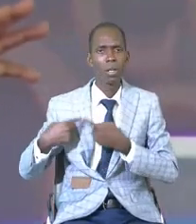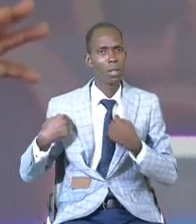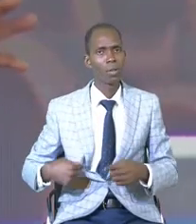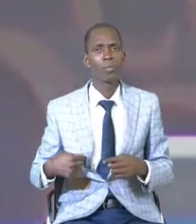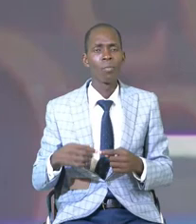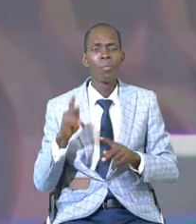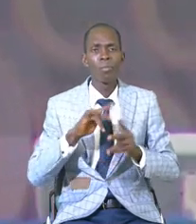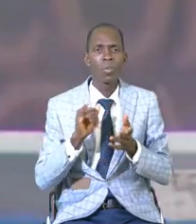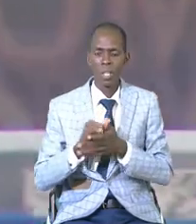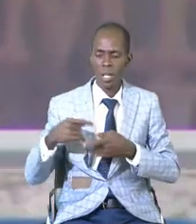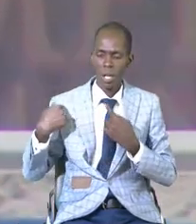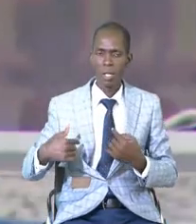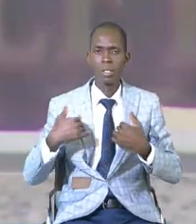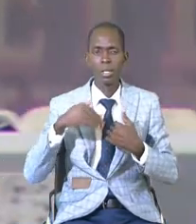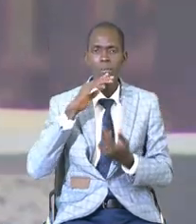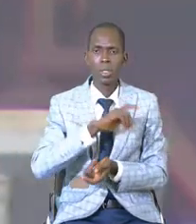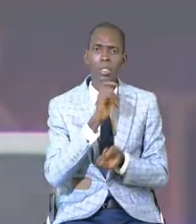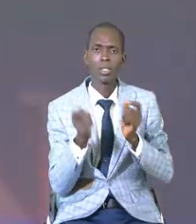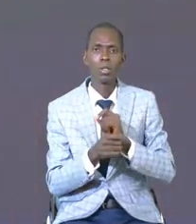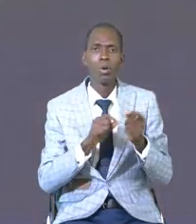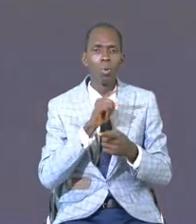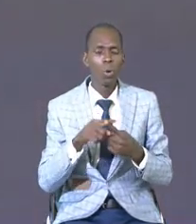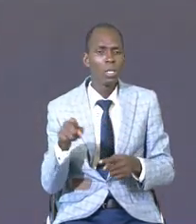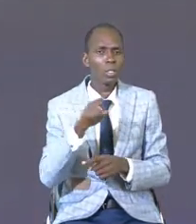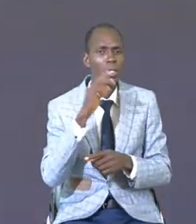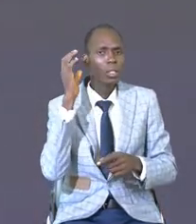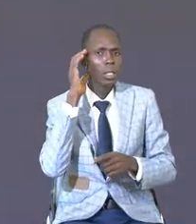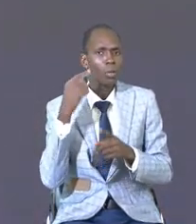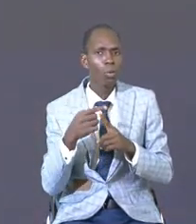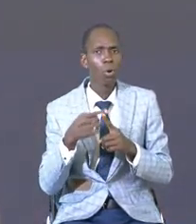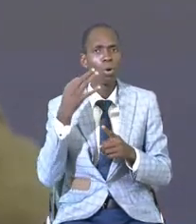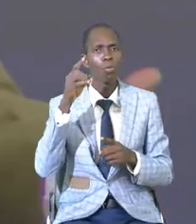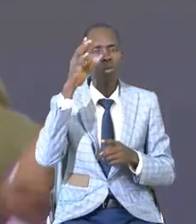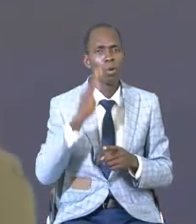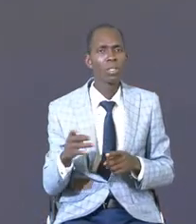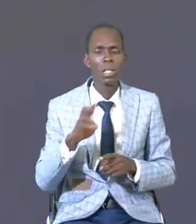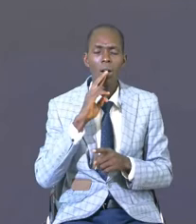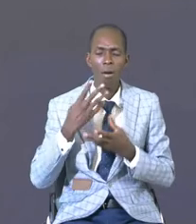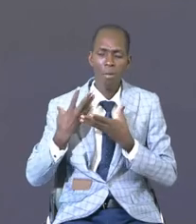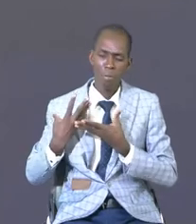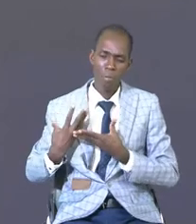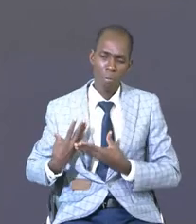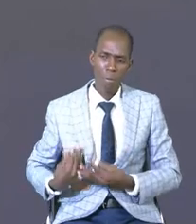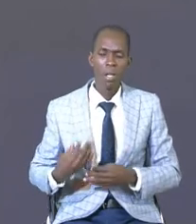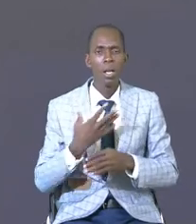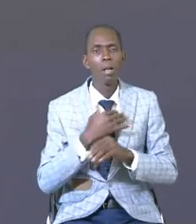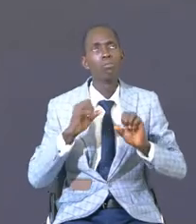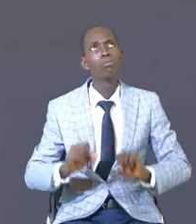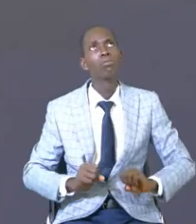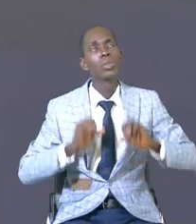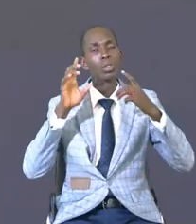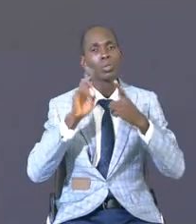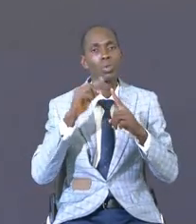turned around. And when they hear the word of God, they're so tender and they give in to the word of God. That's why